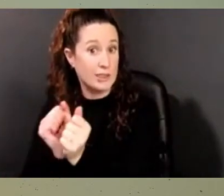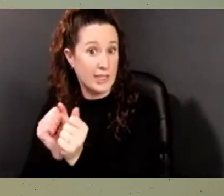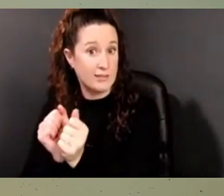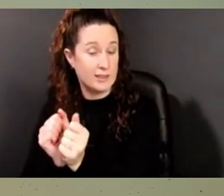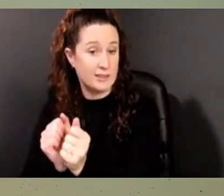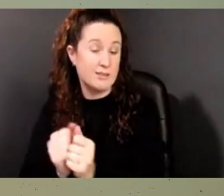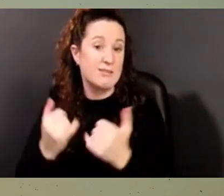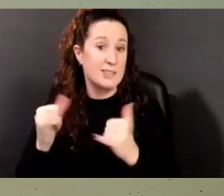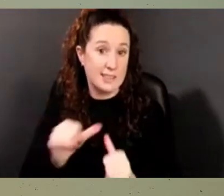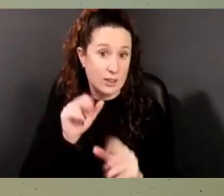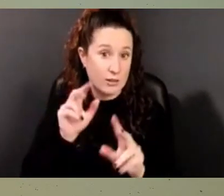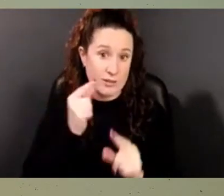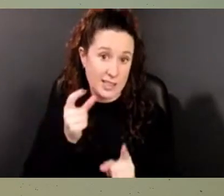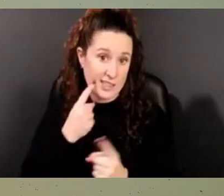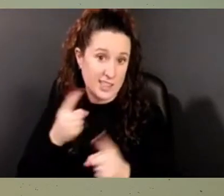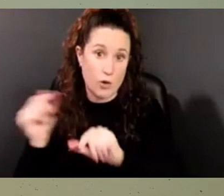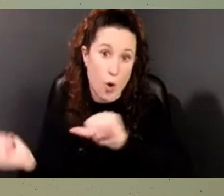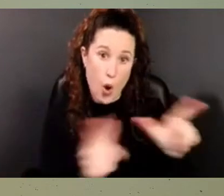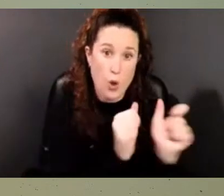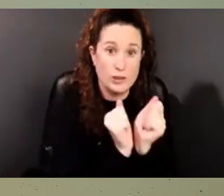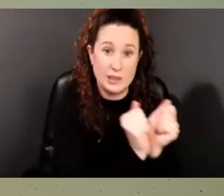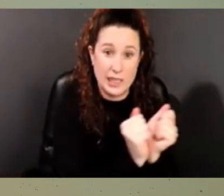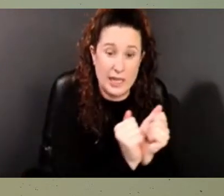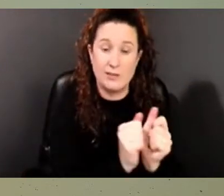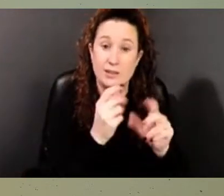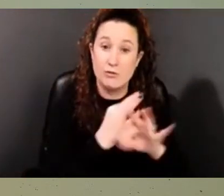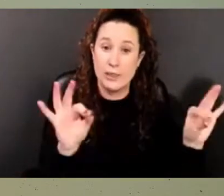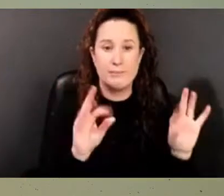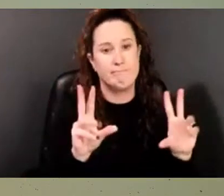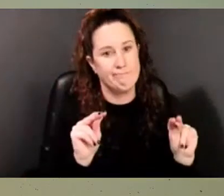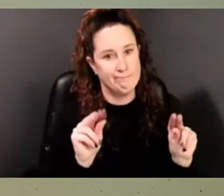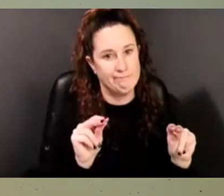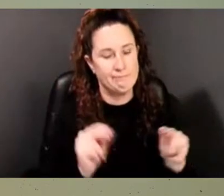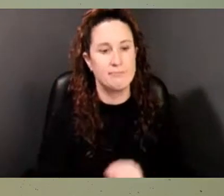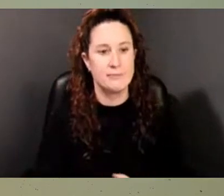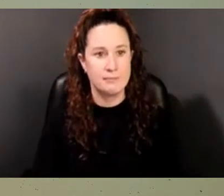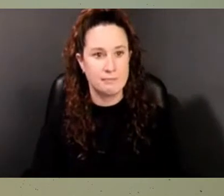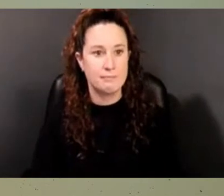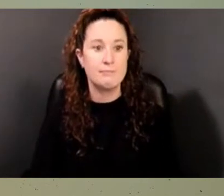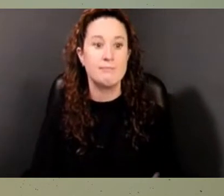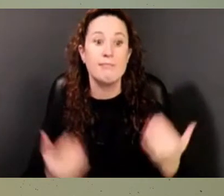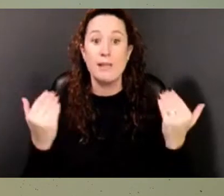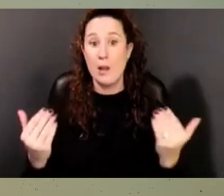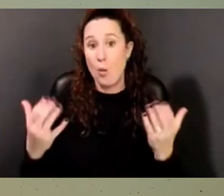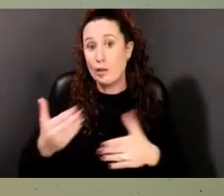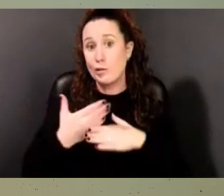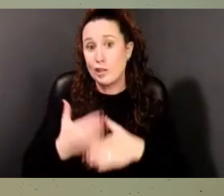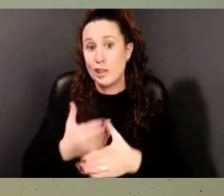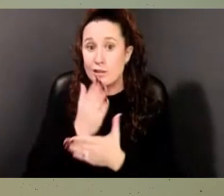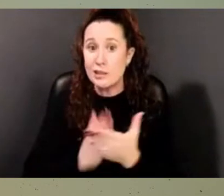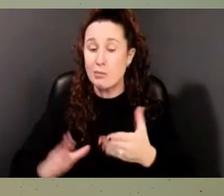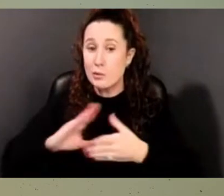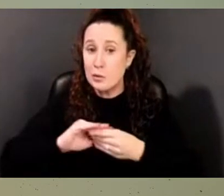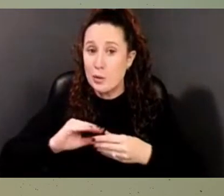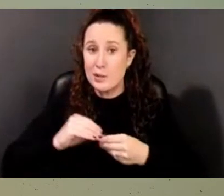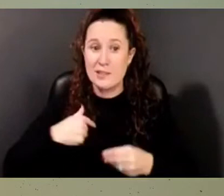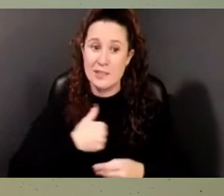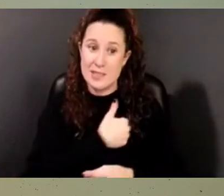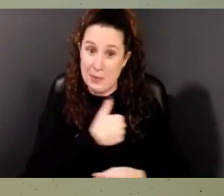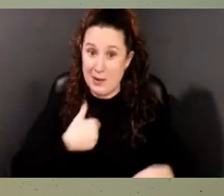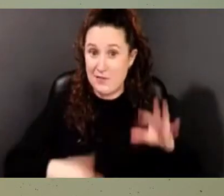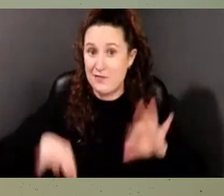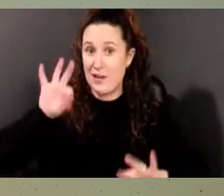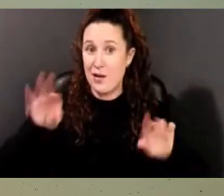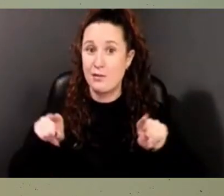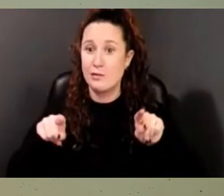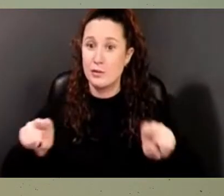holdings. Next slide, please. Now I would like to share with you some of the stories that have been uncovered through research at